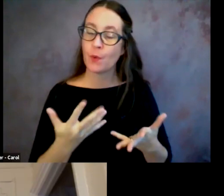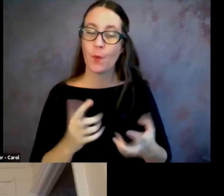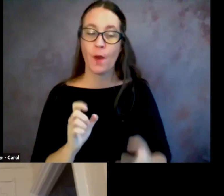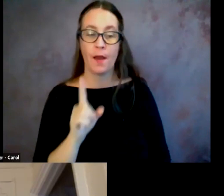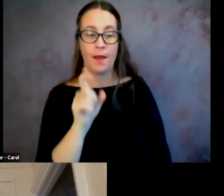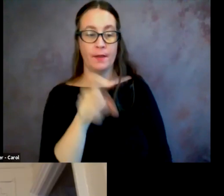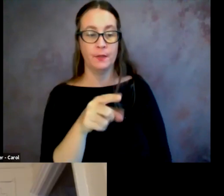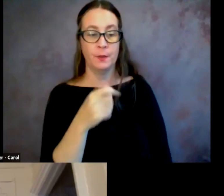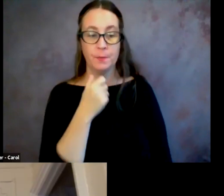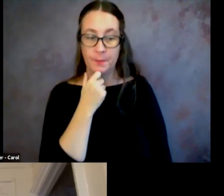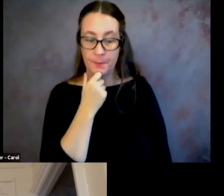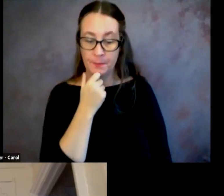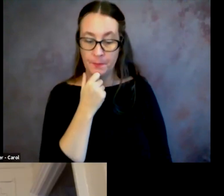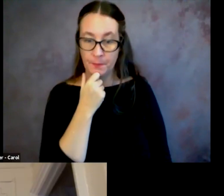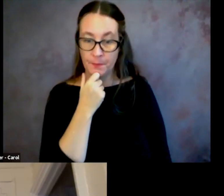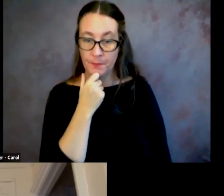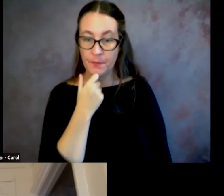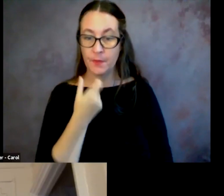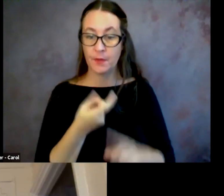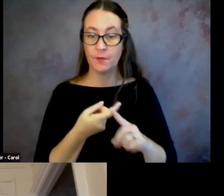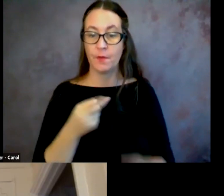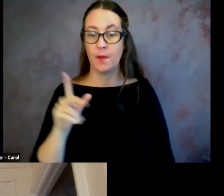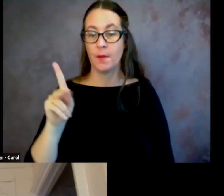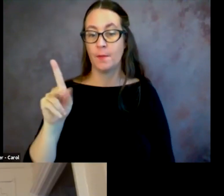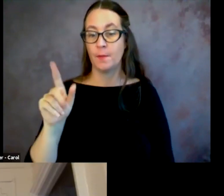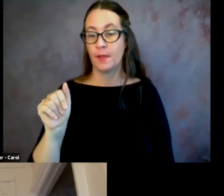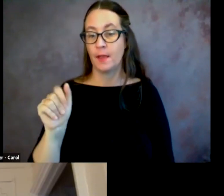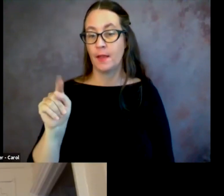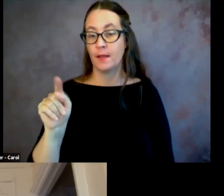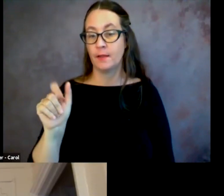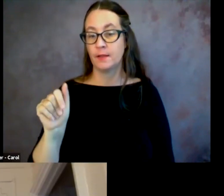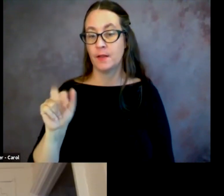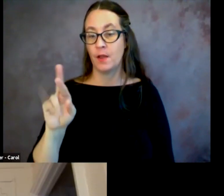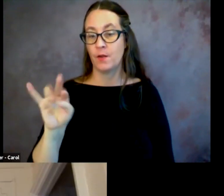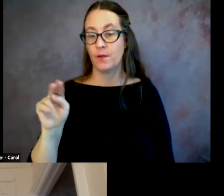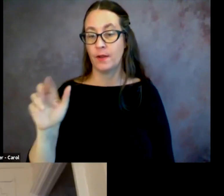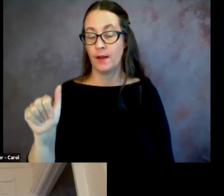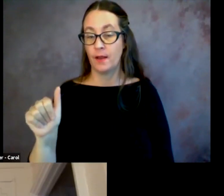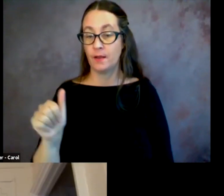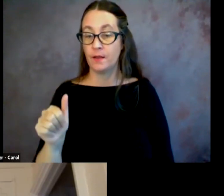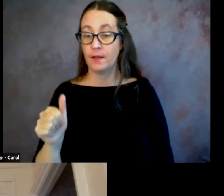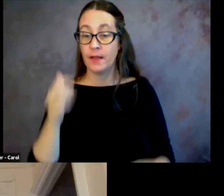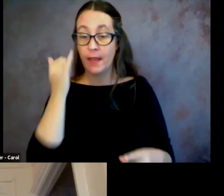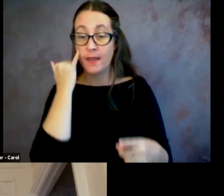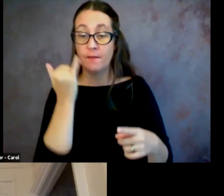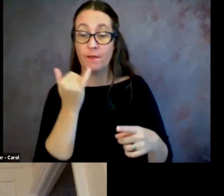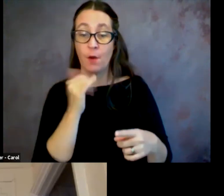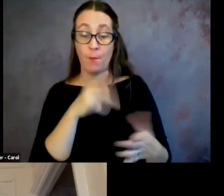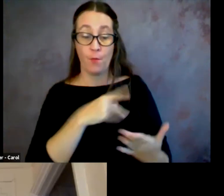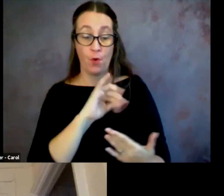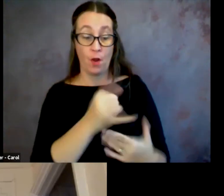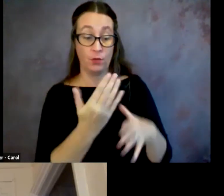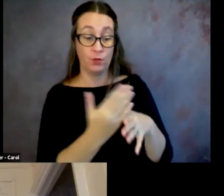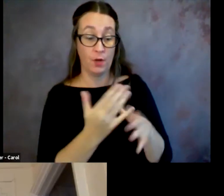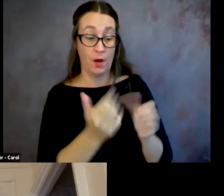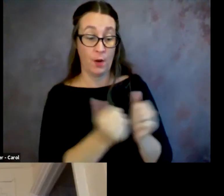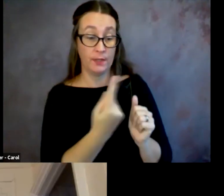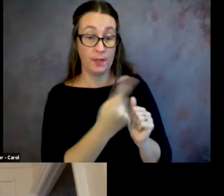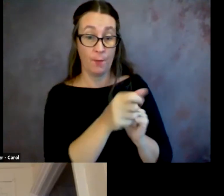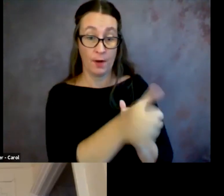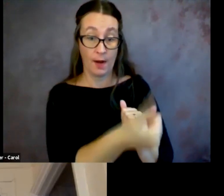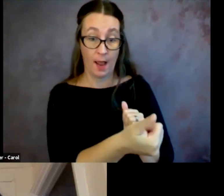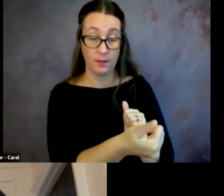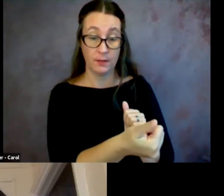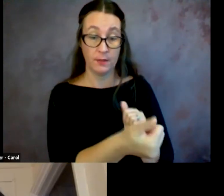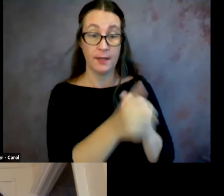The question is from Catarina Rivera, and she asked, if you share your project link with someone else, how do they share their work